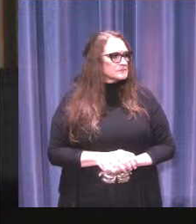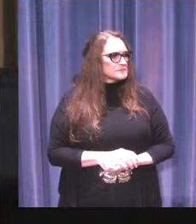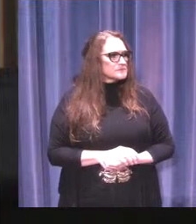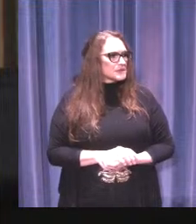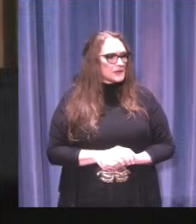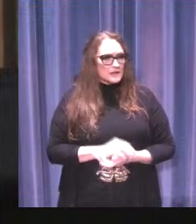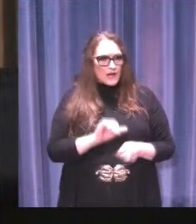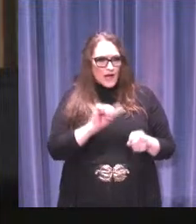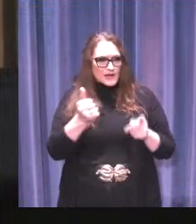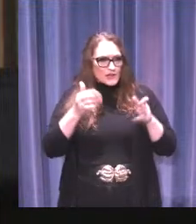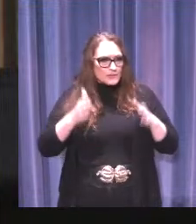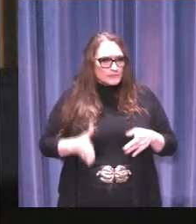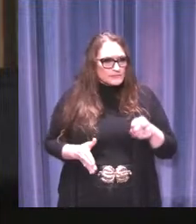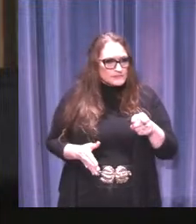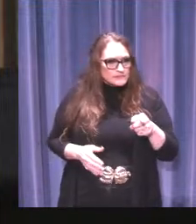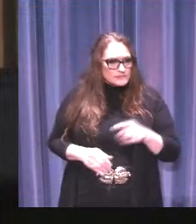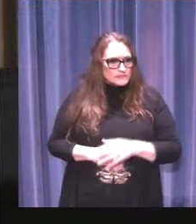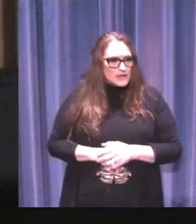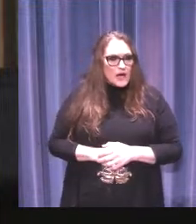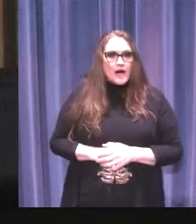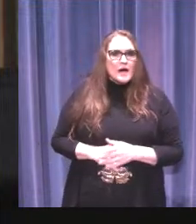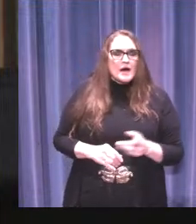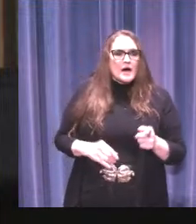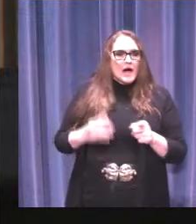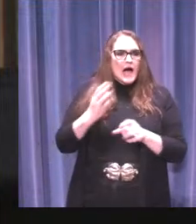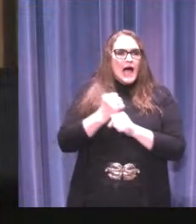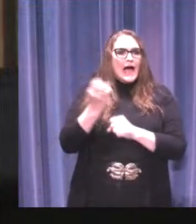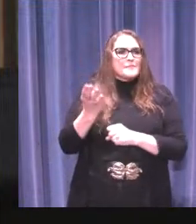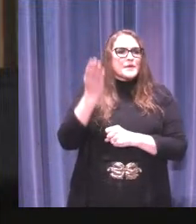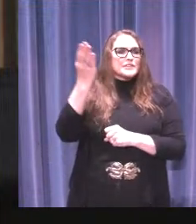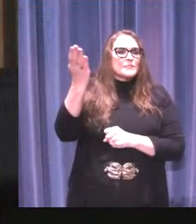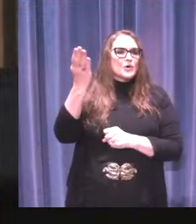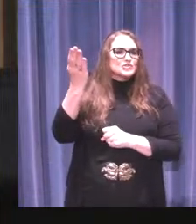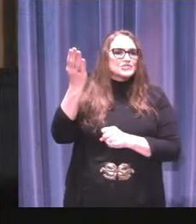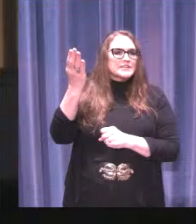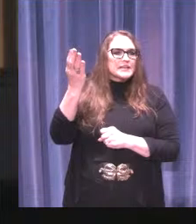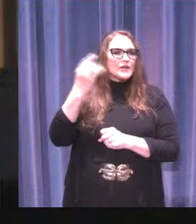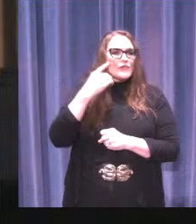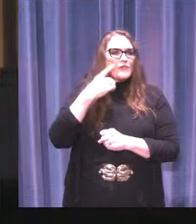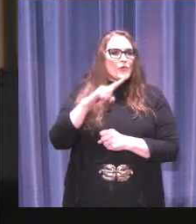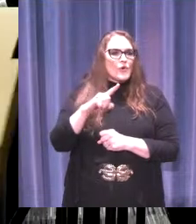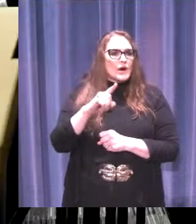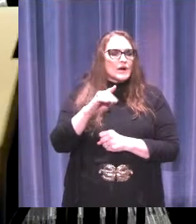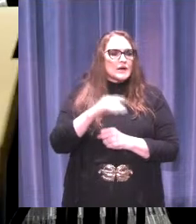Is there another candidate? I make the motion for